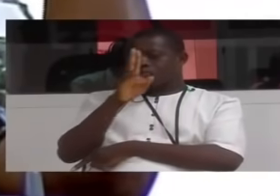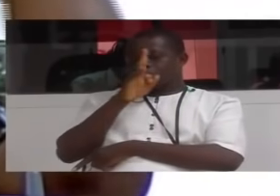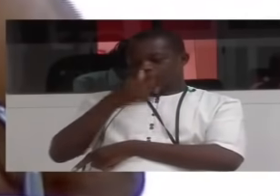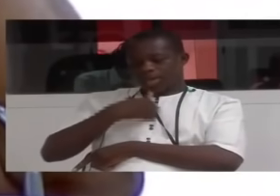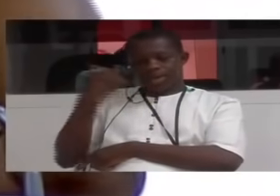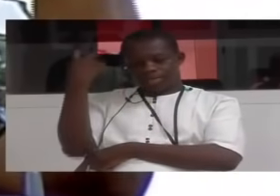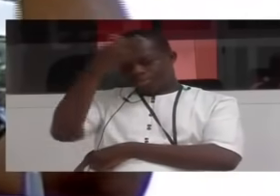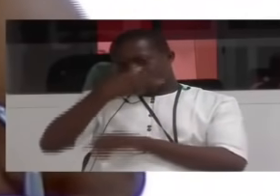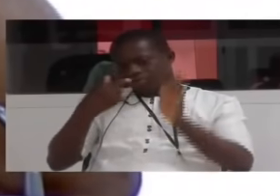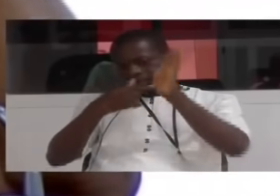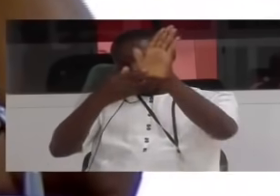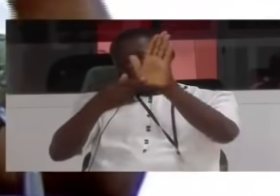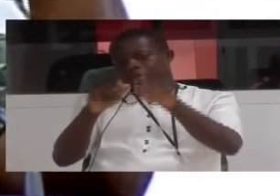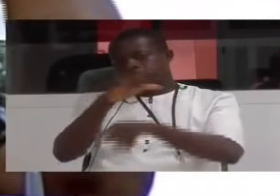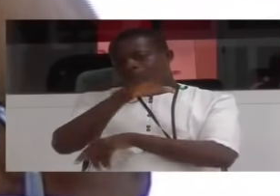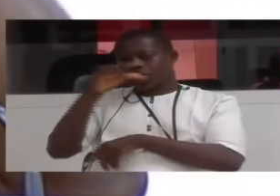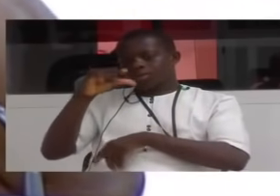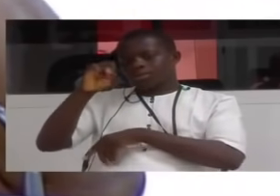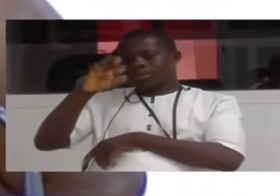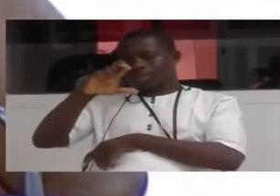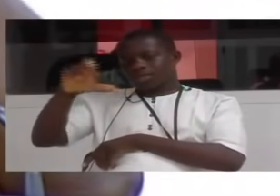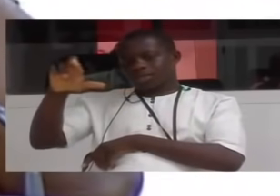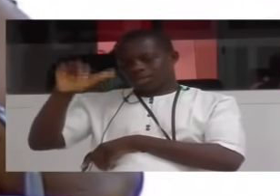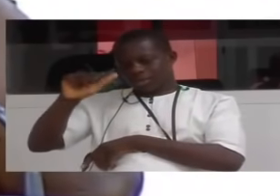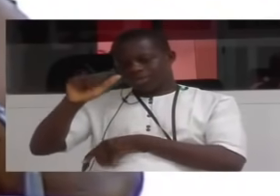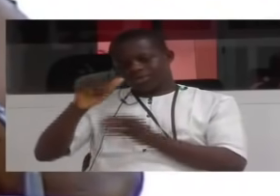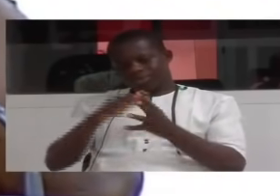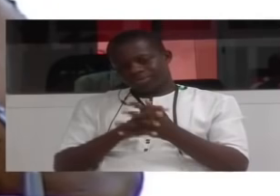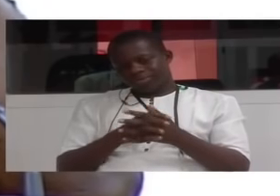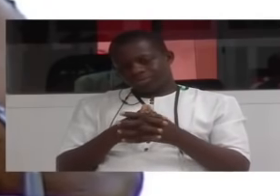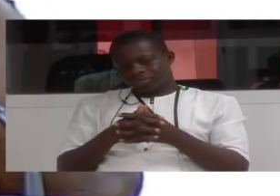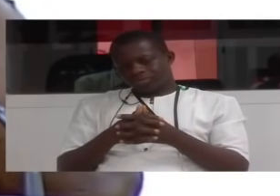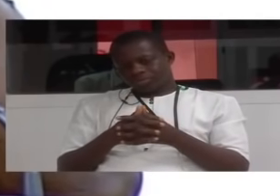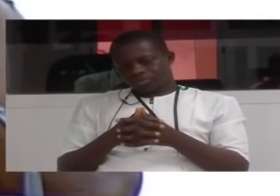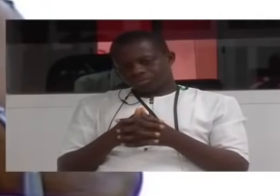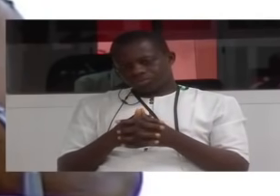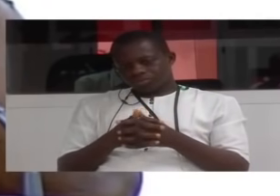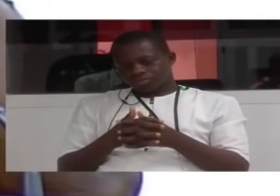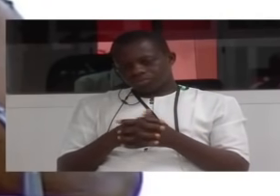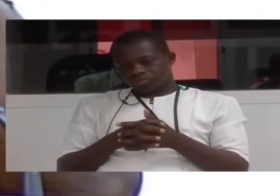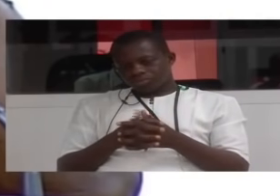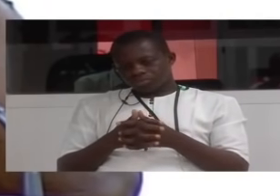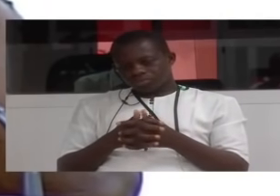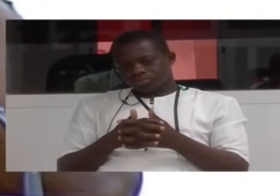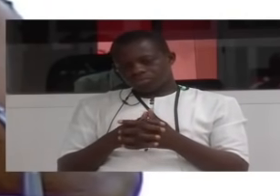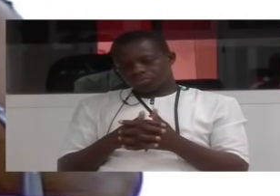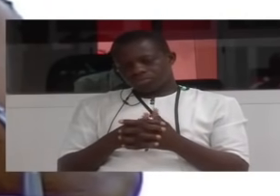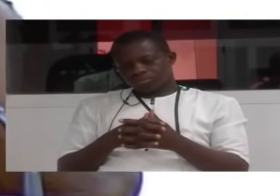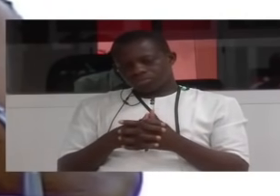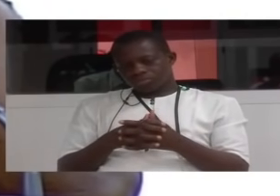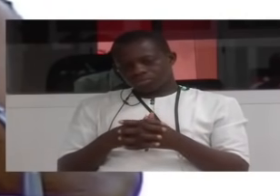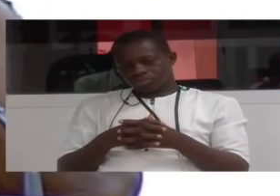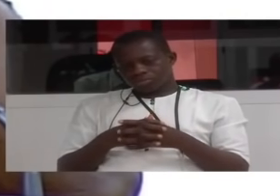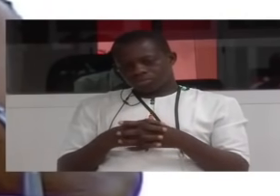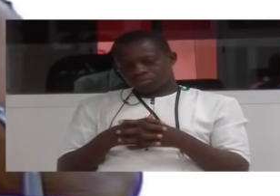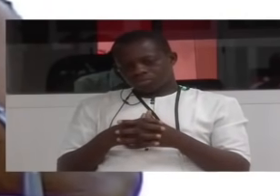xamé won na ko moy sar biko ma ngi don xalanté ak mom. Even if I saw them that there, I would not be able to remember that these were the two individuals that